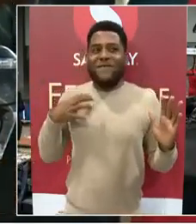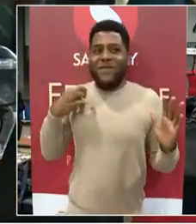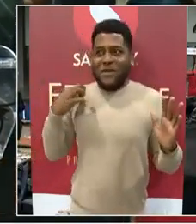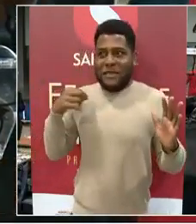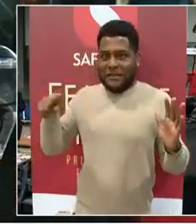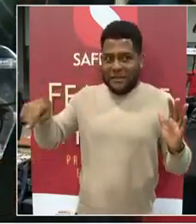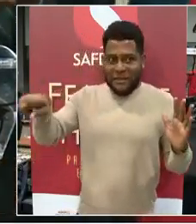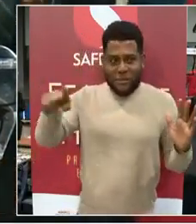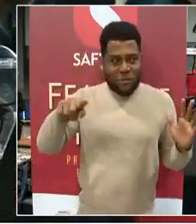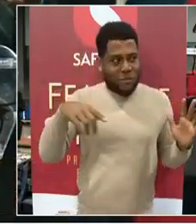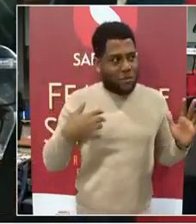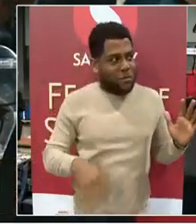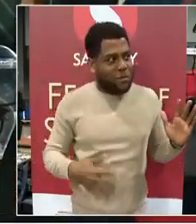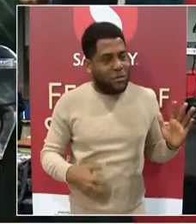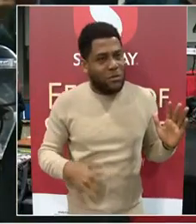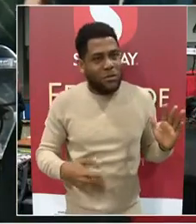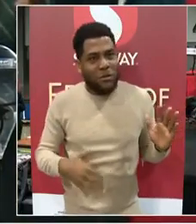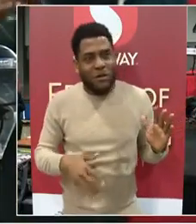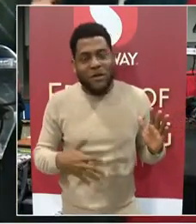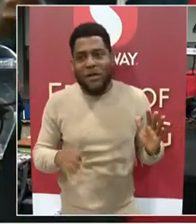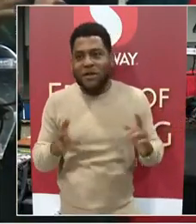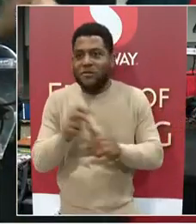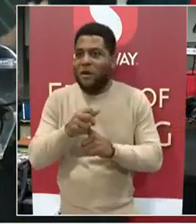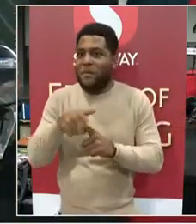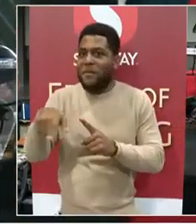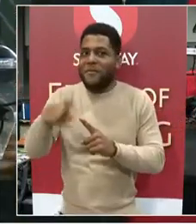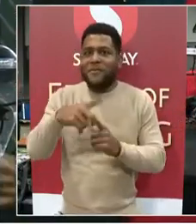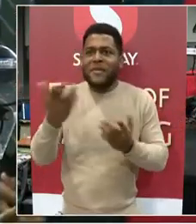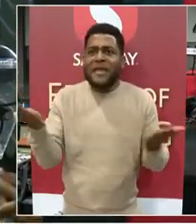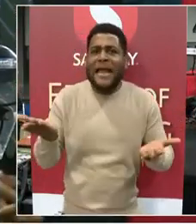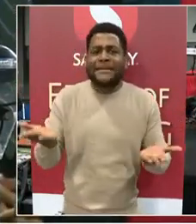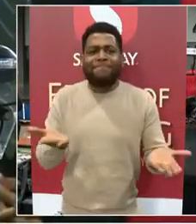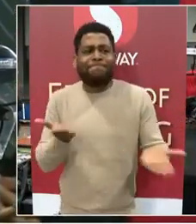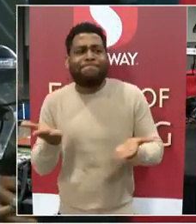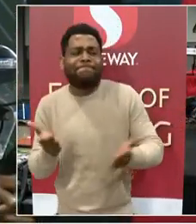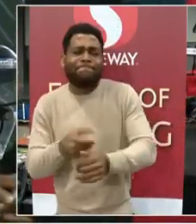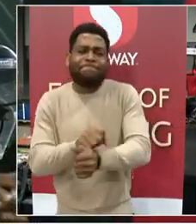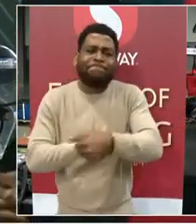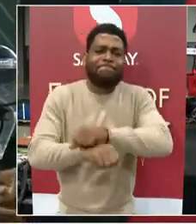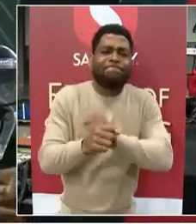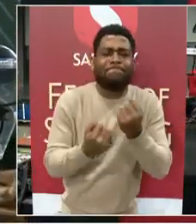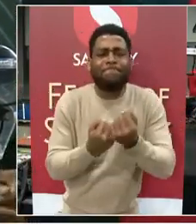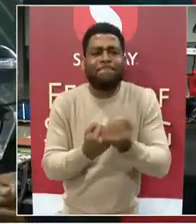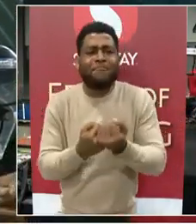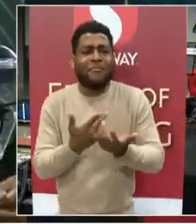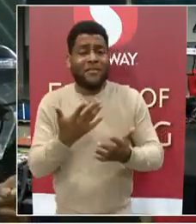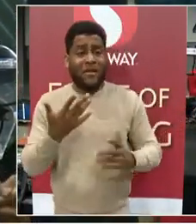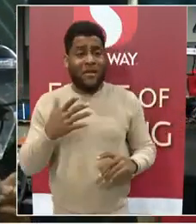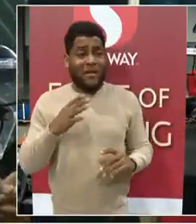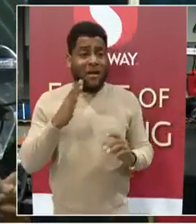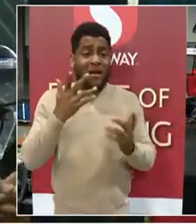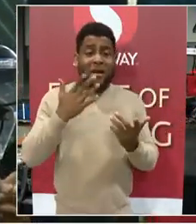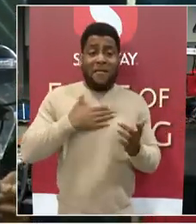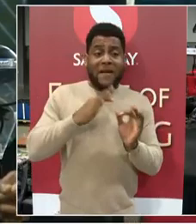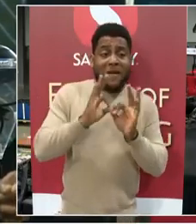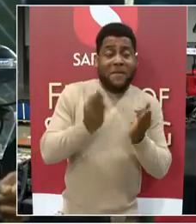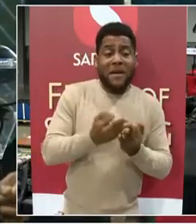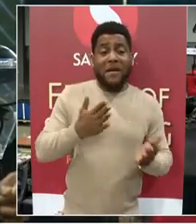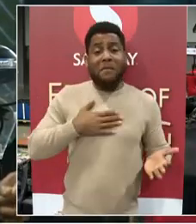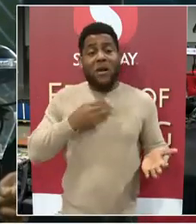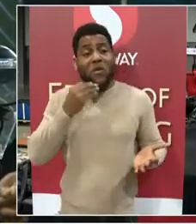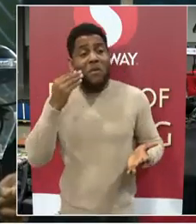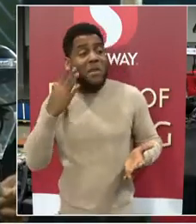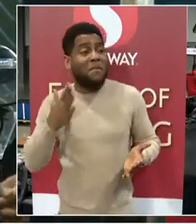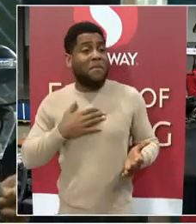are here to serve you. So from my family, my household, my staff, my